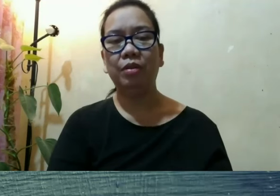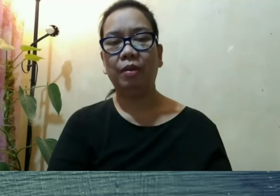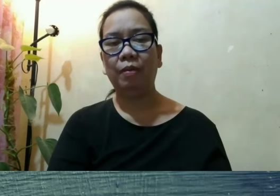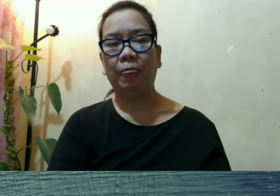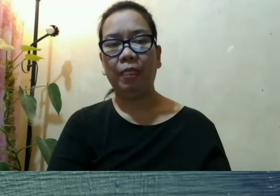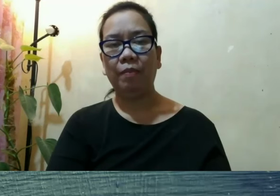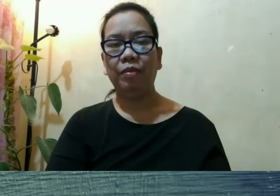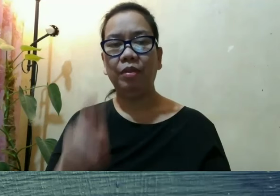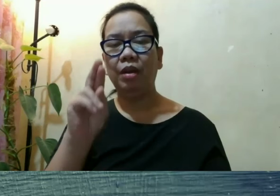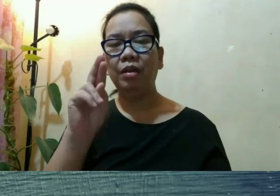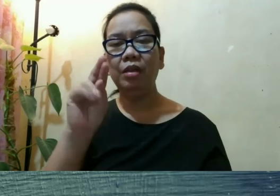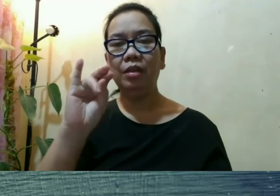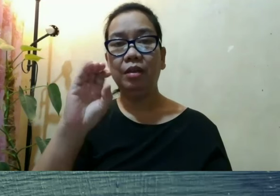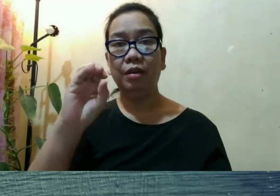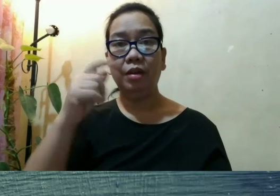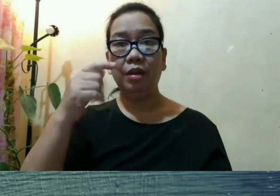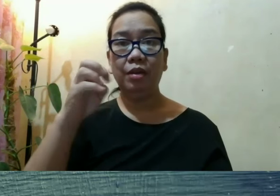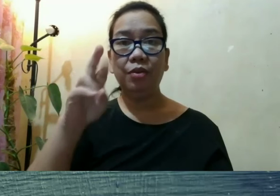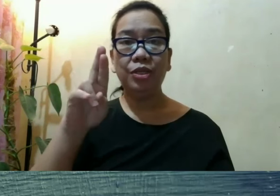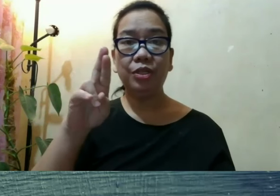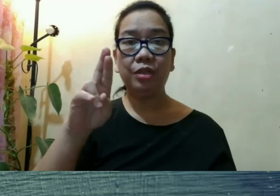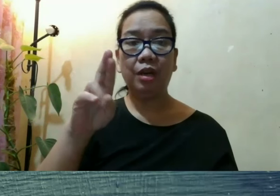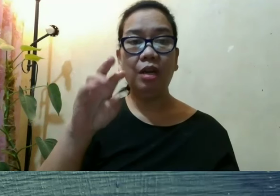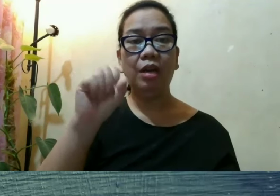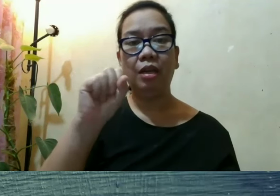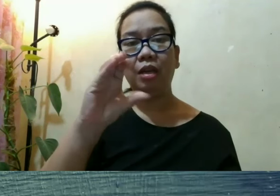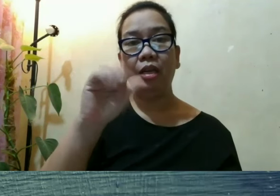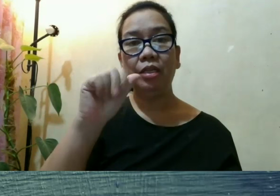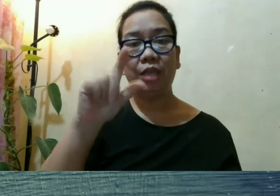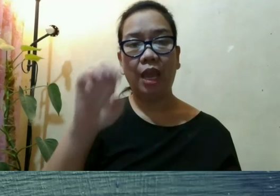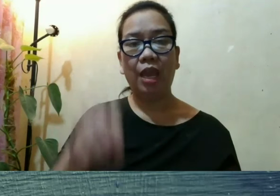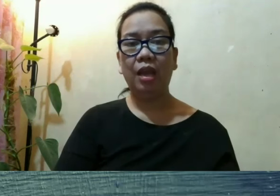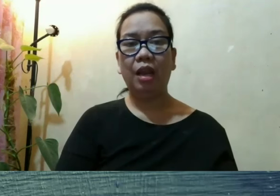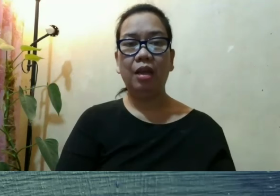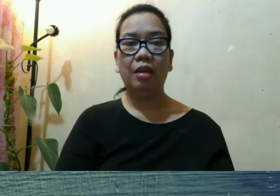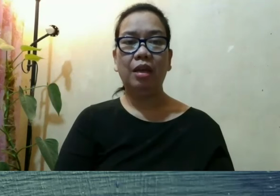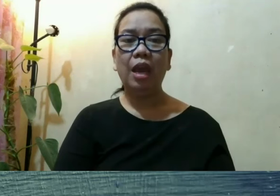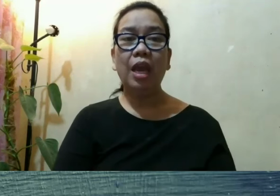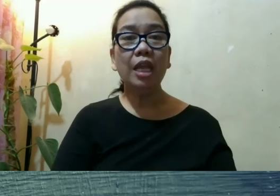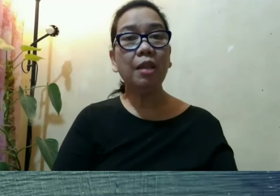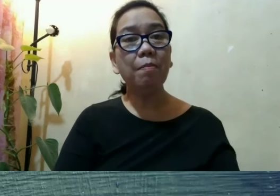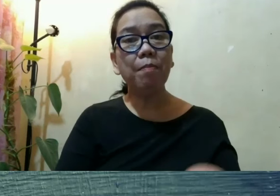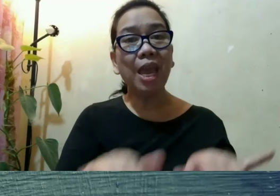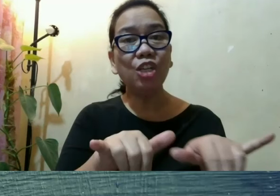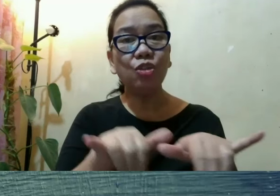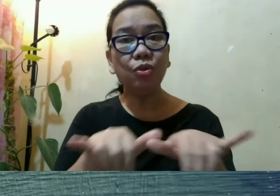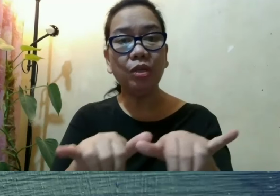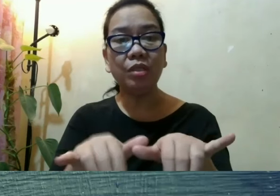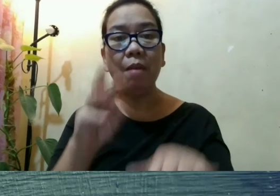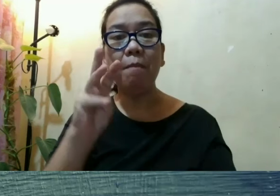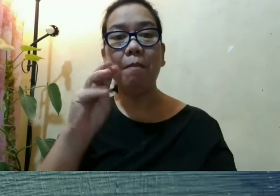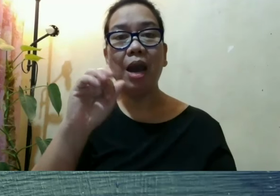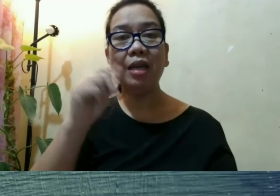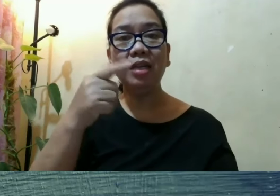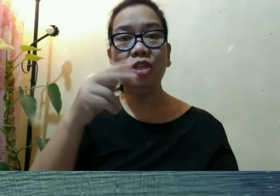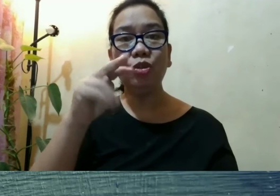use the Richter scale. It measures